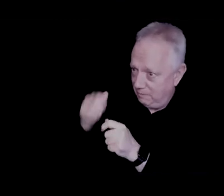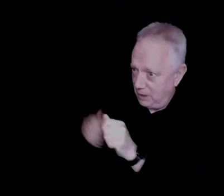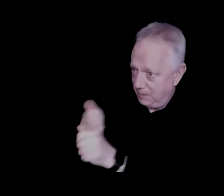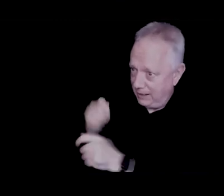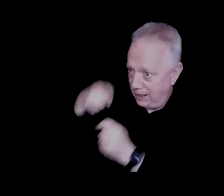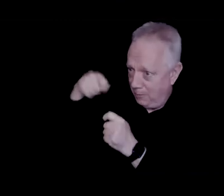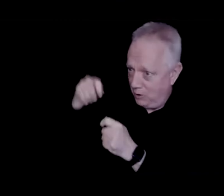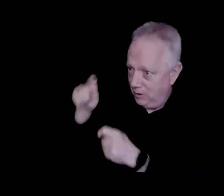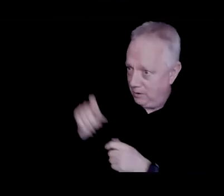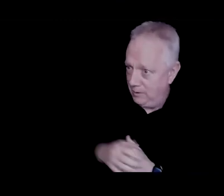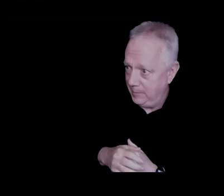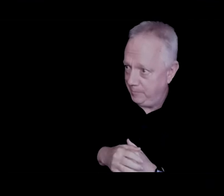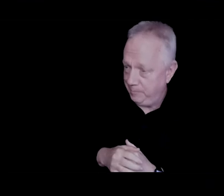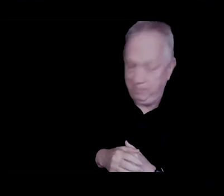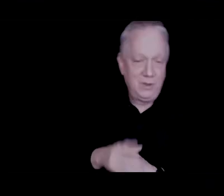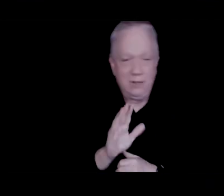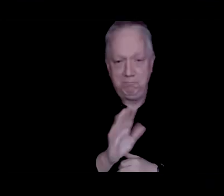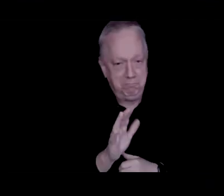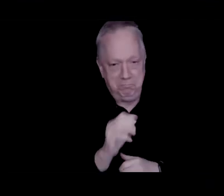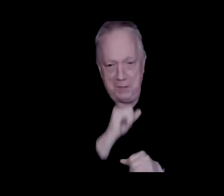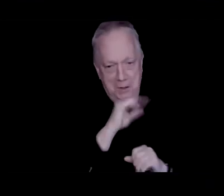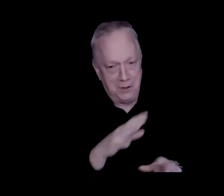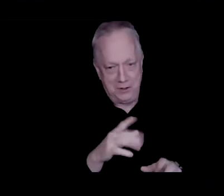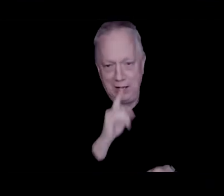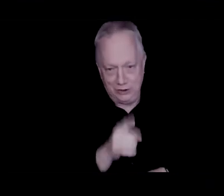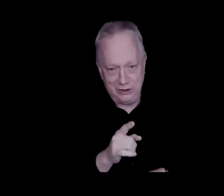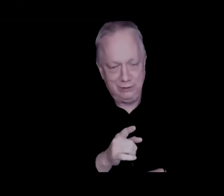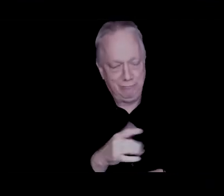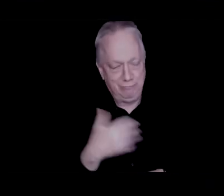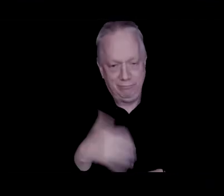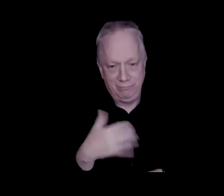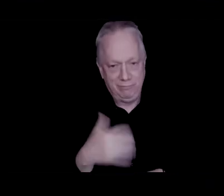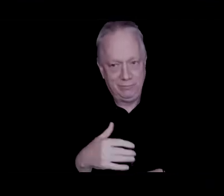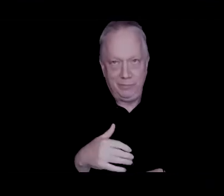camera? Not at all, actually.